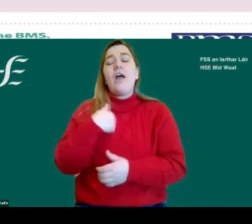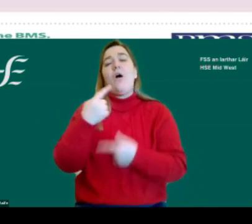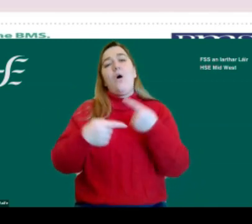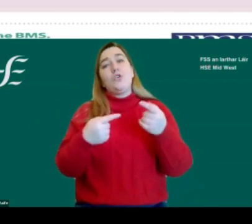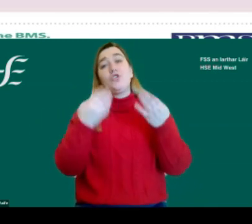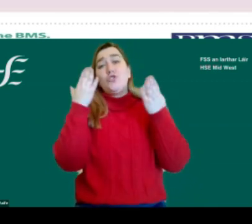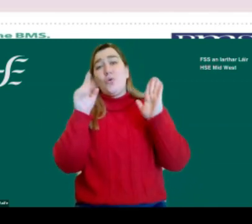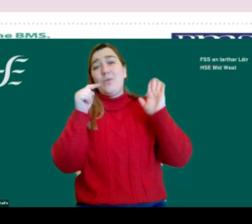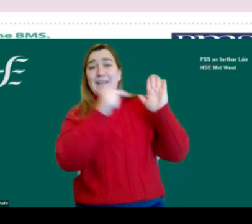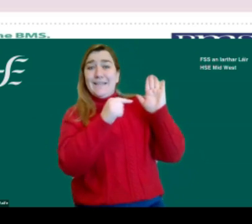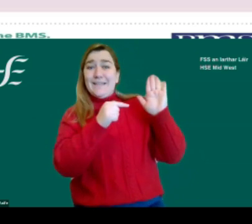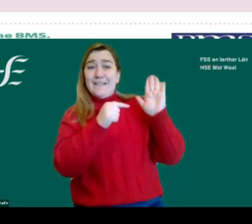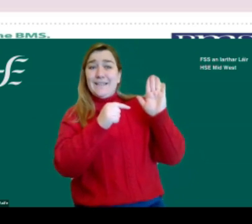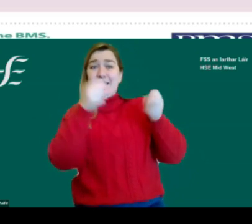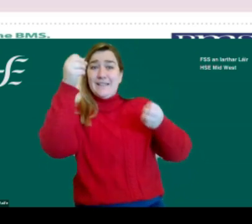and it shows about